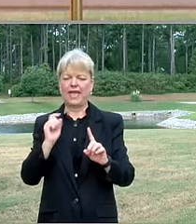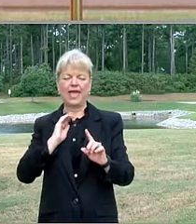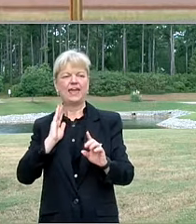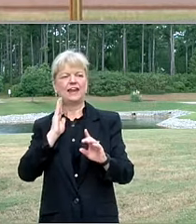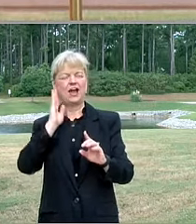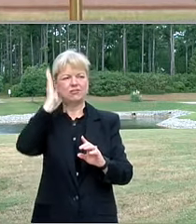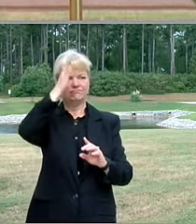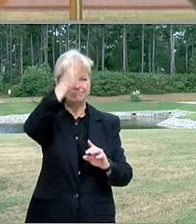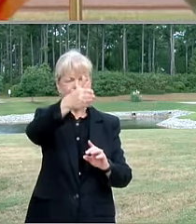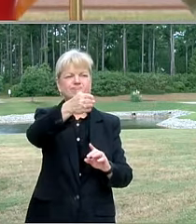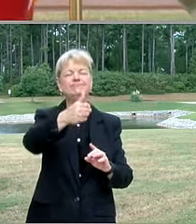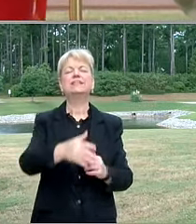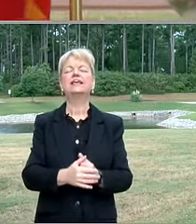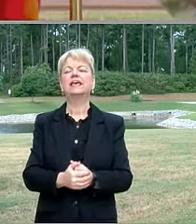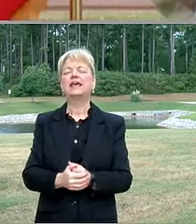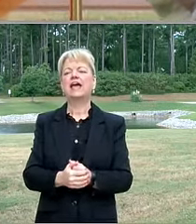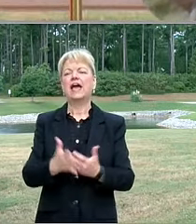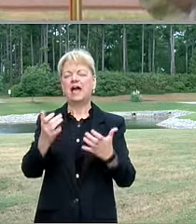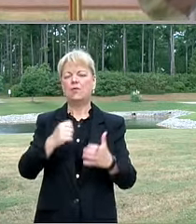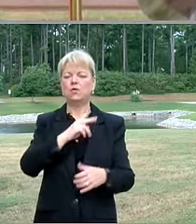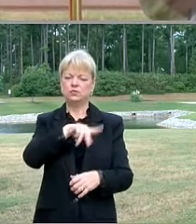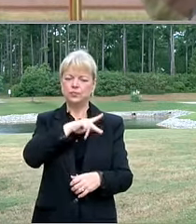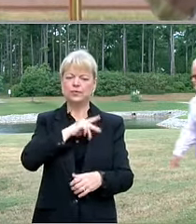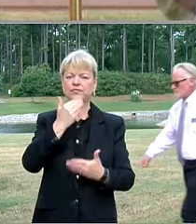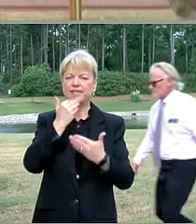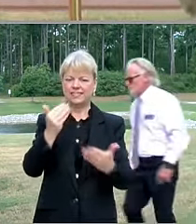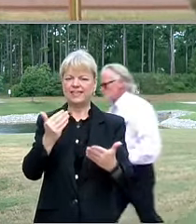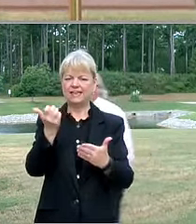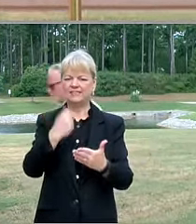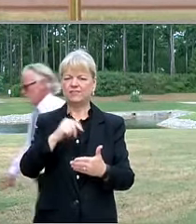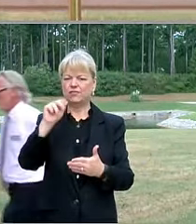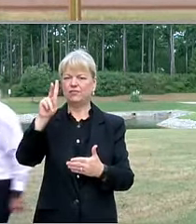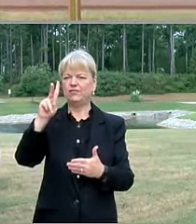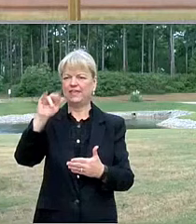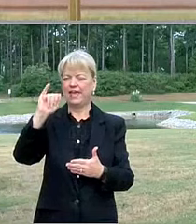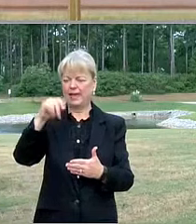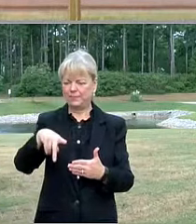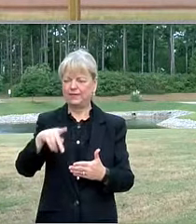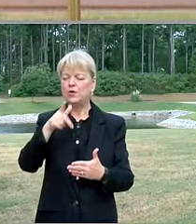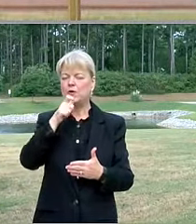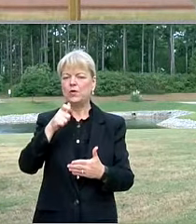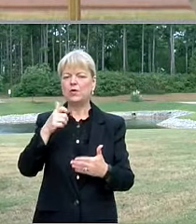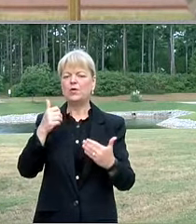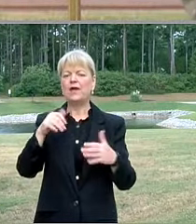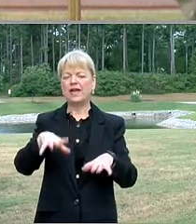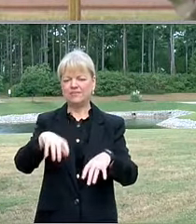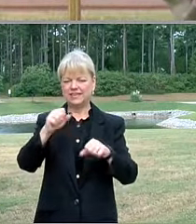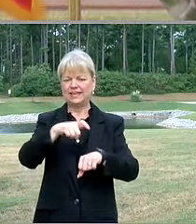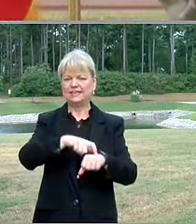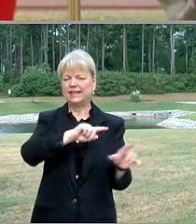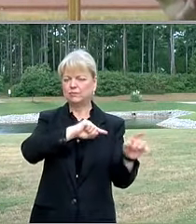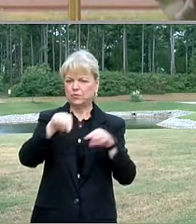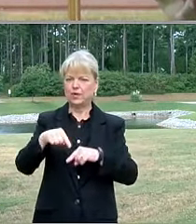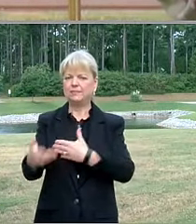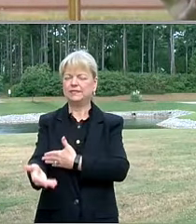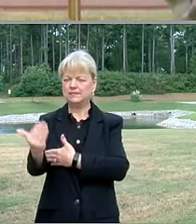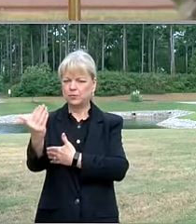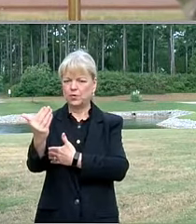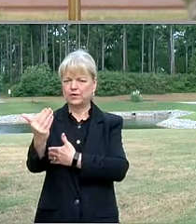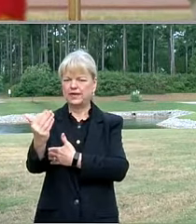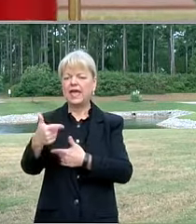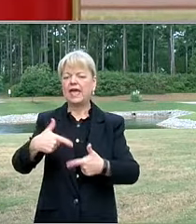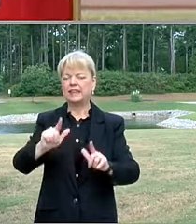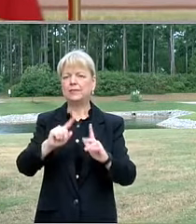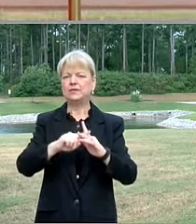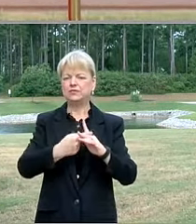thank you for that. I want to personally thank several VIPs that have taken the time to come out here this morning. And let me